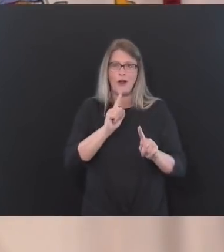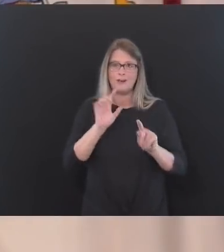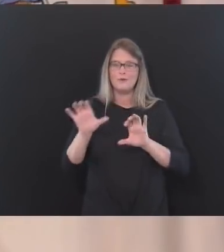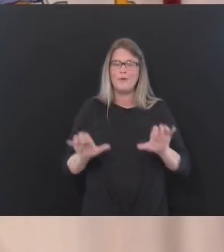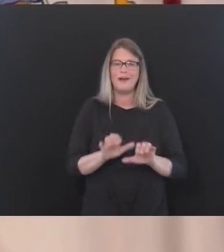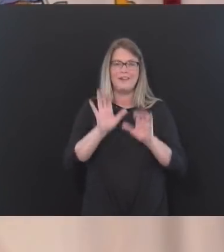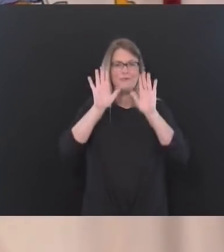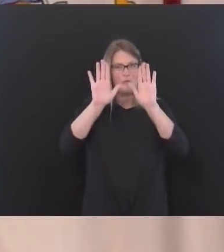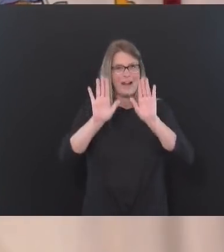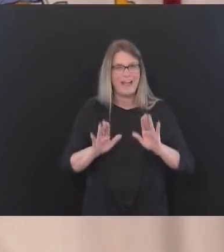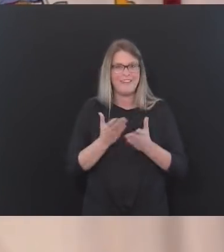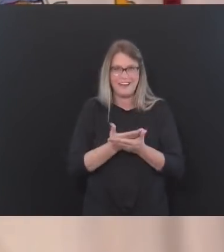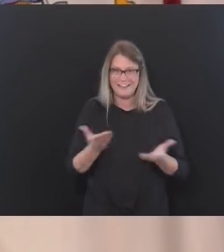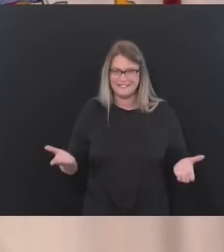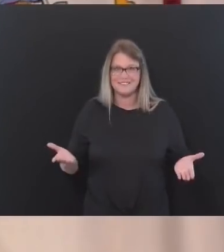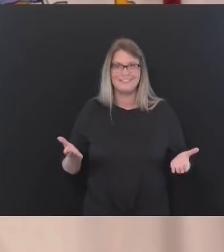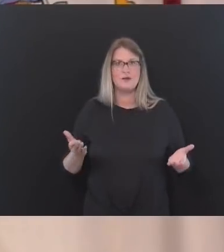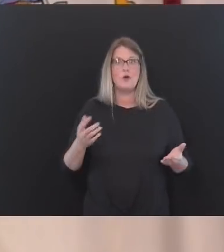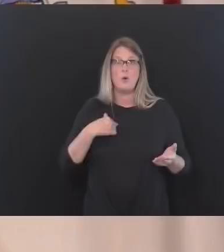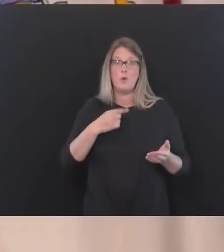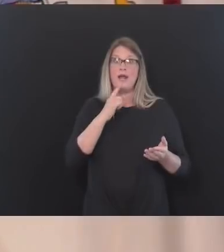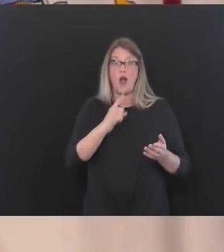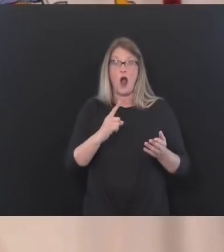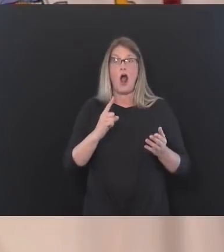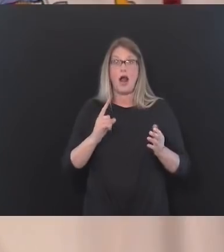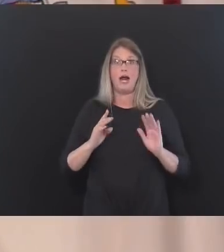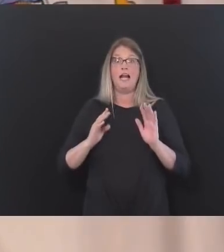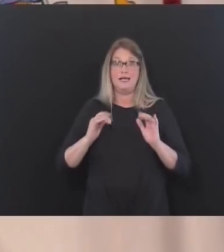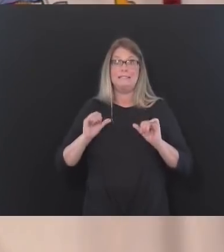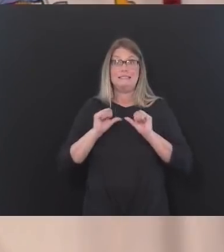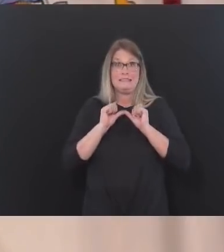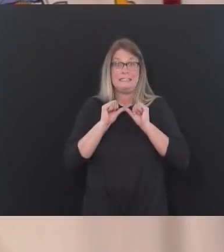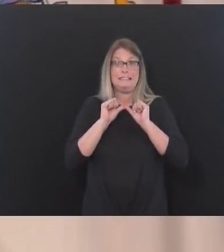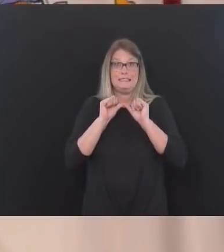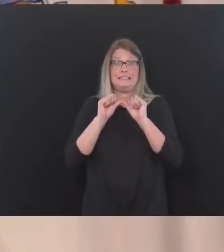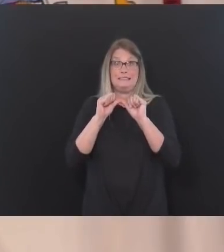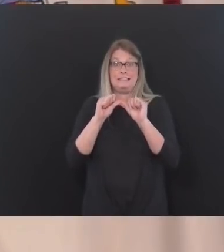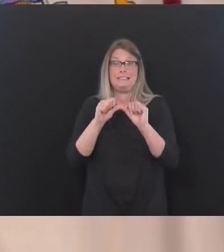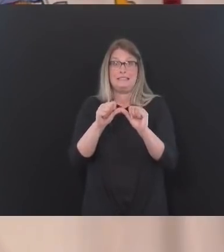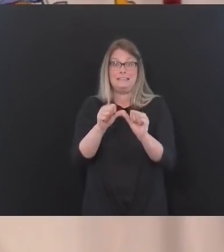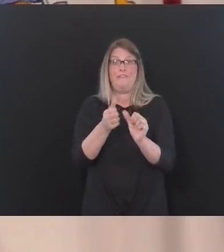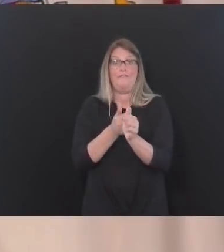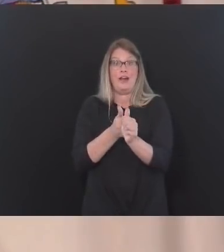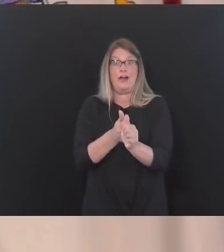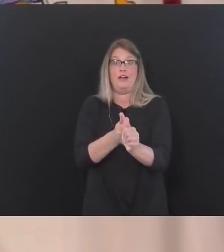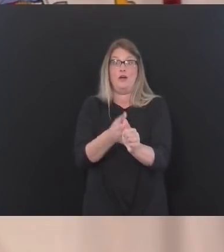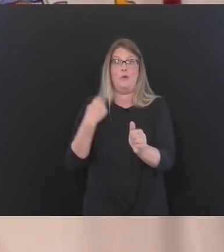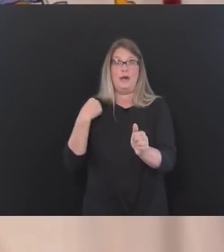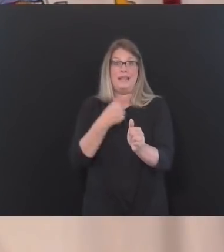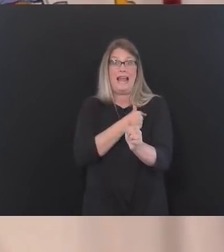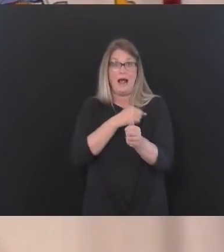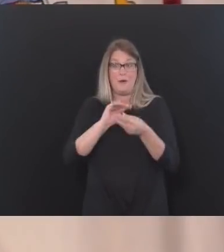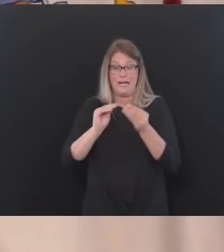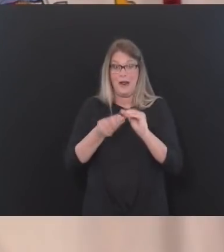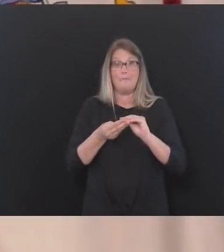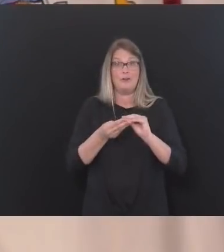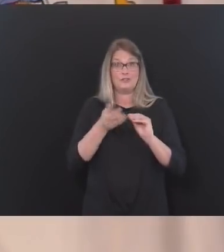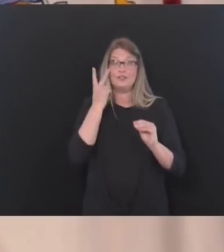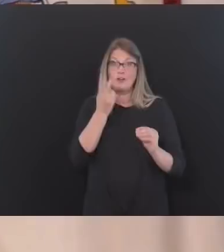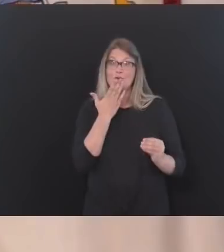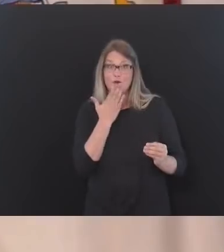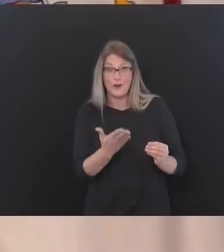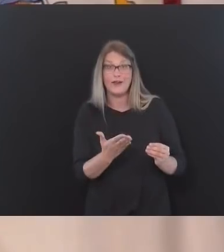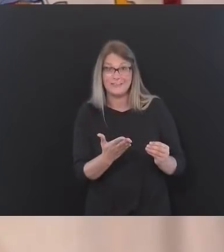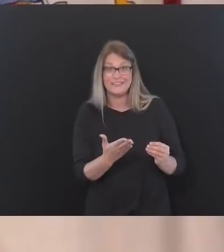stuff. We're staying ahead. We're staying ahead with a population that is the